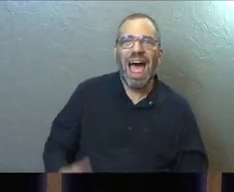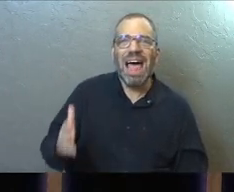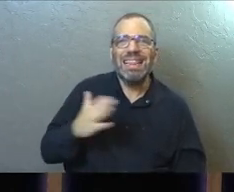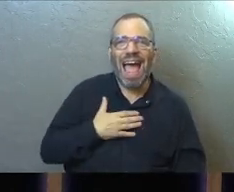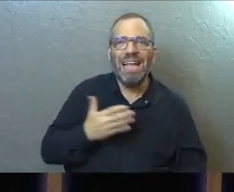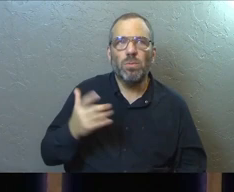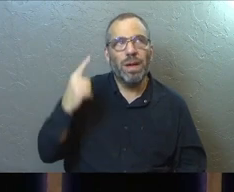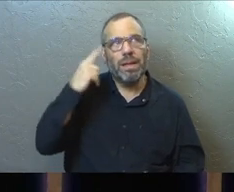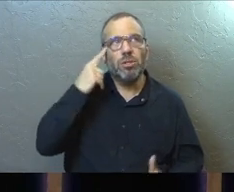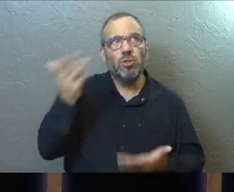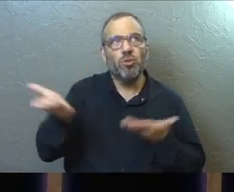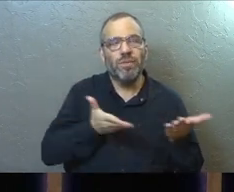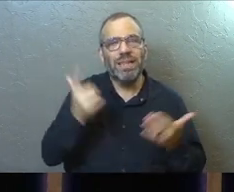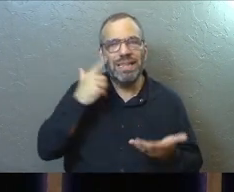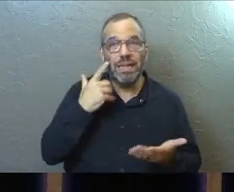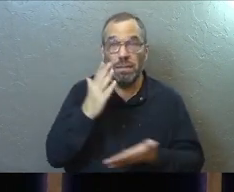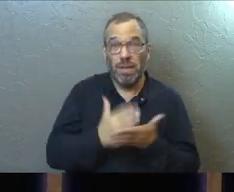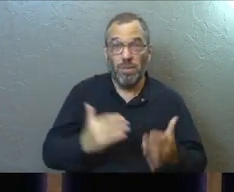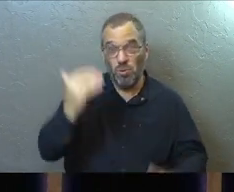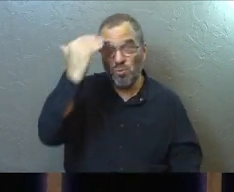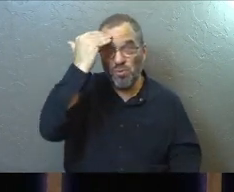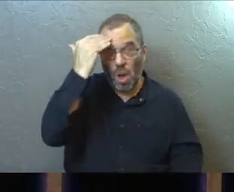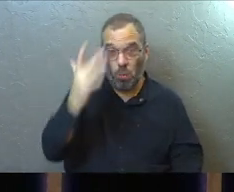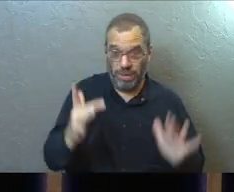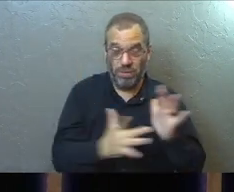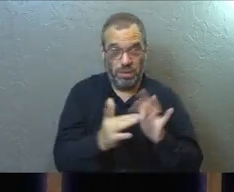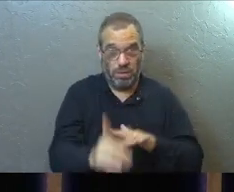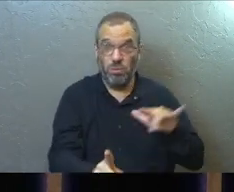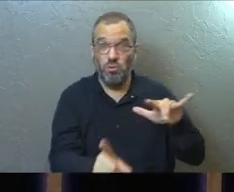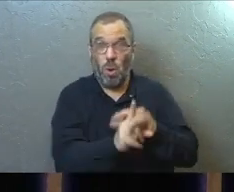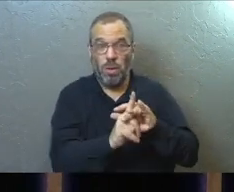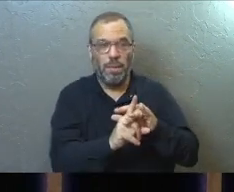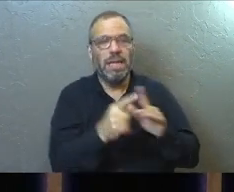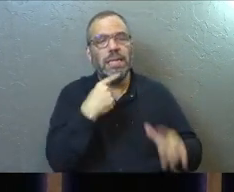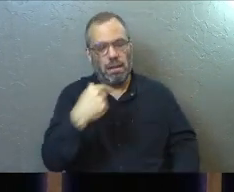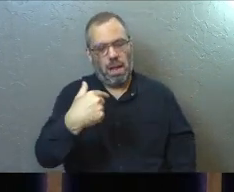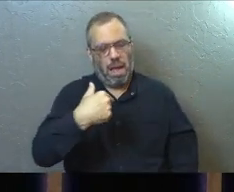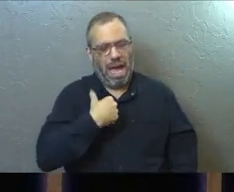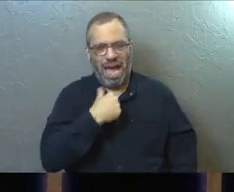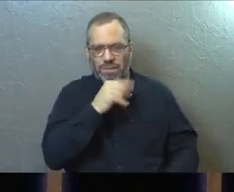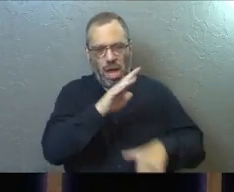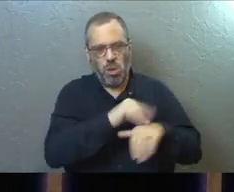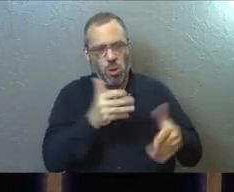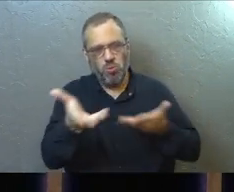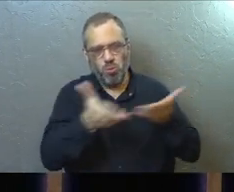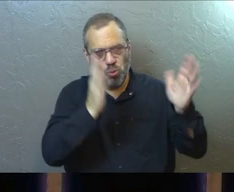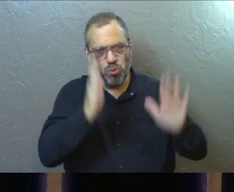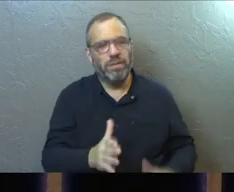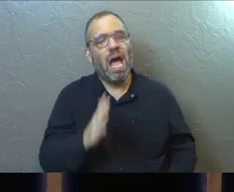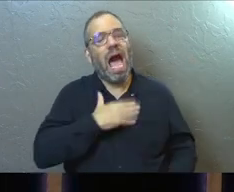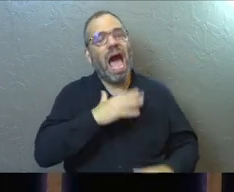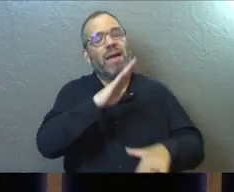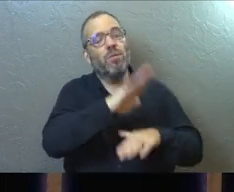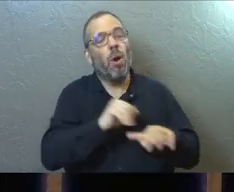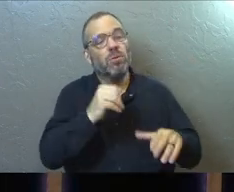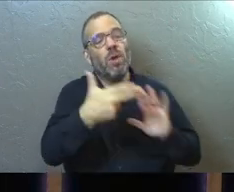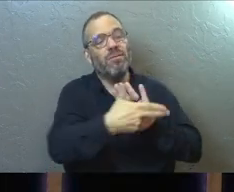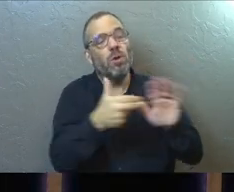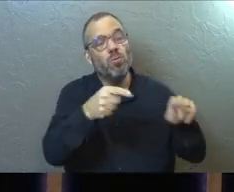mindset of a servant. Some of you know that when Jesus came, he said, I have not called you servants. I have called